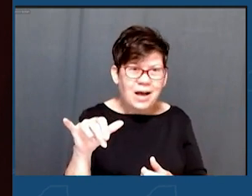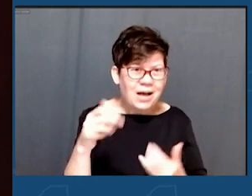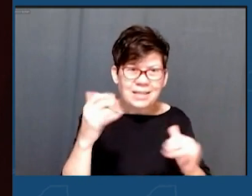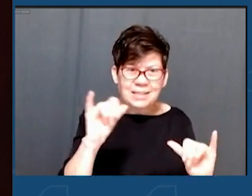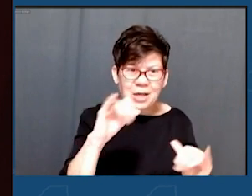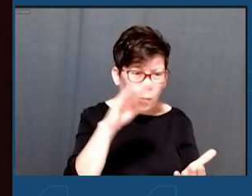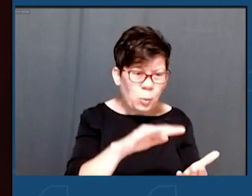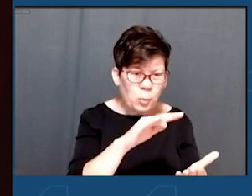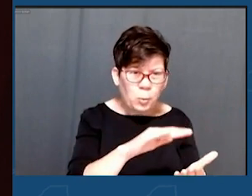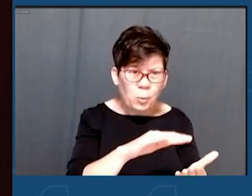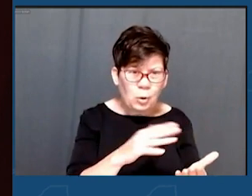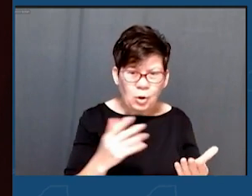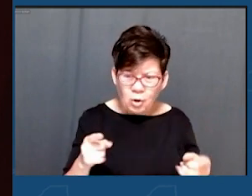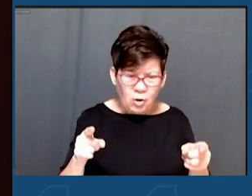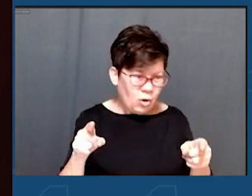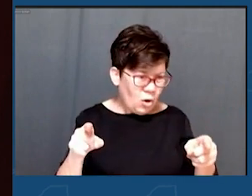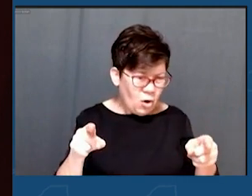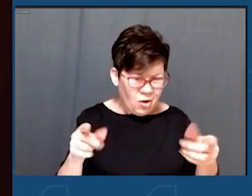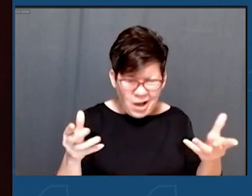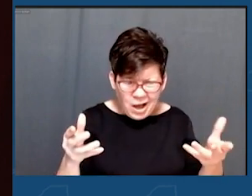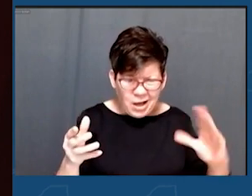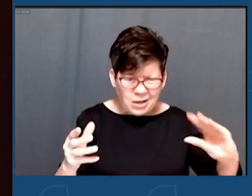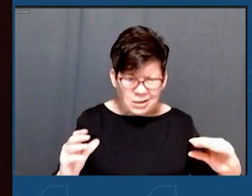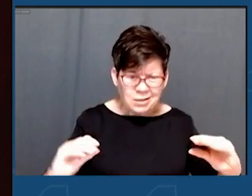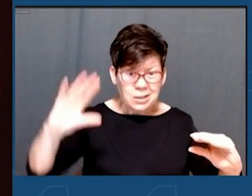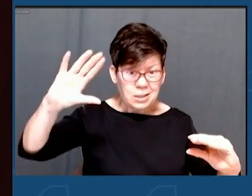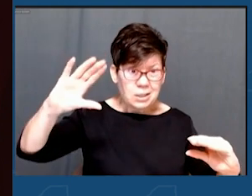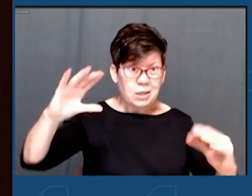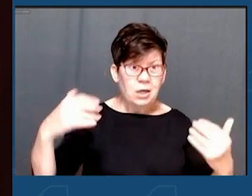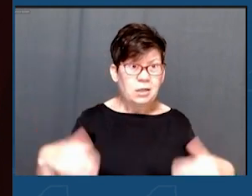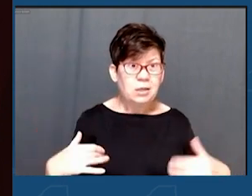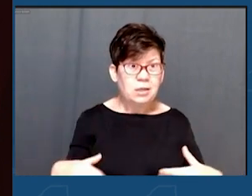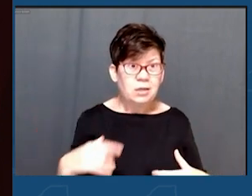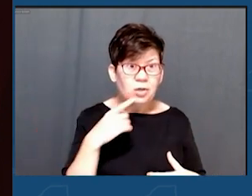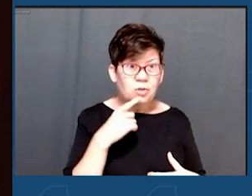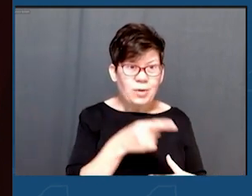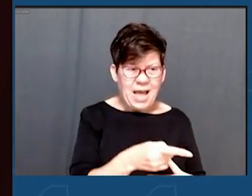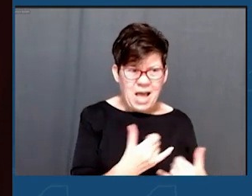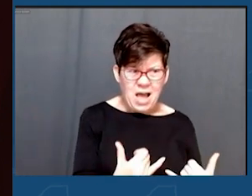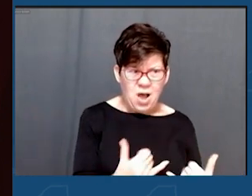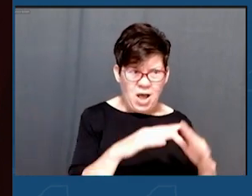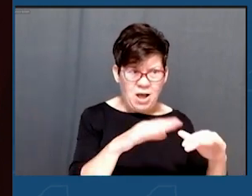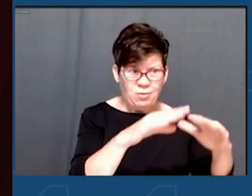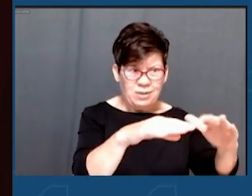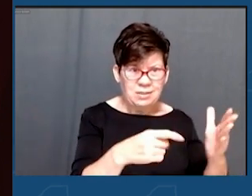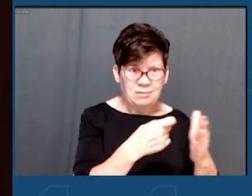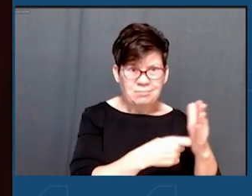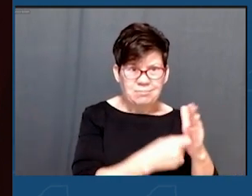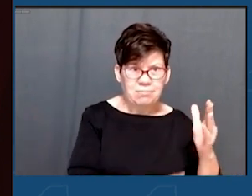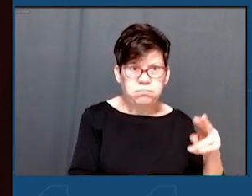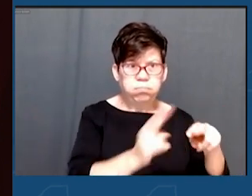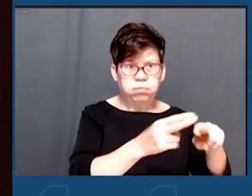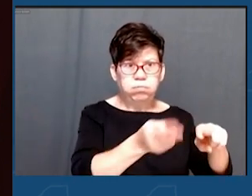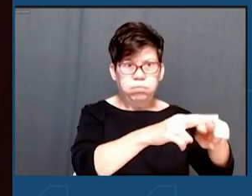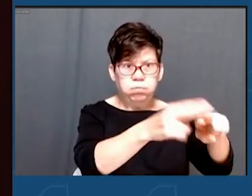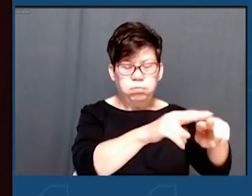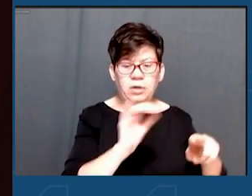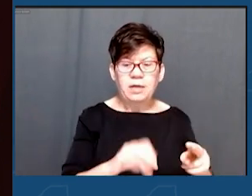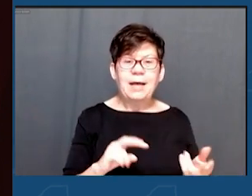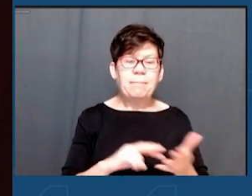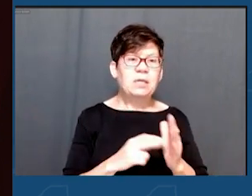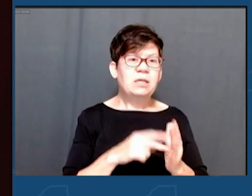is limited supply, high demand, the prices go up. And that's the affordability crisis when people all